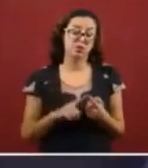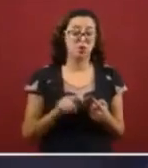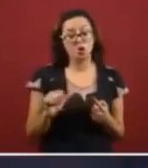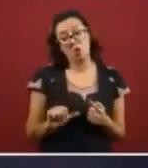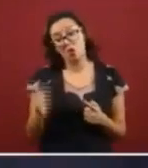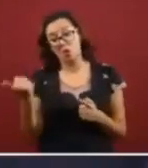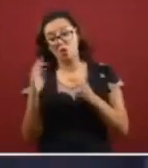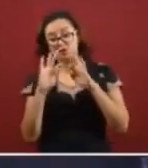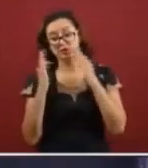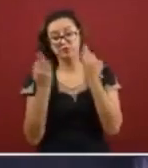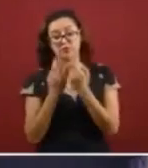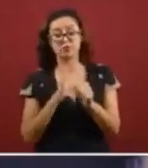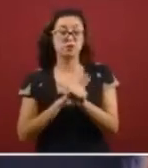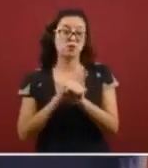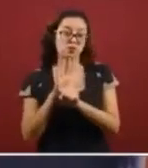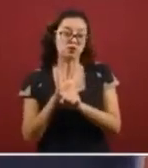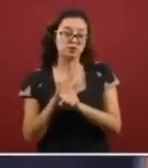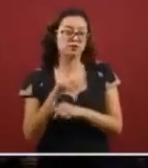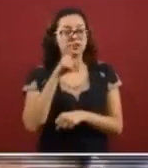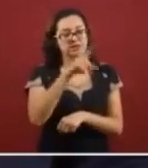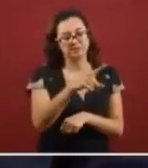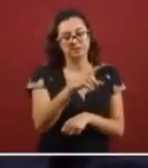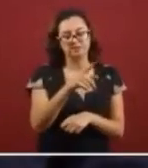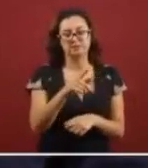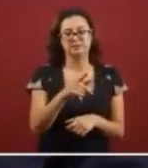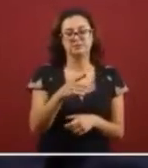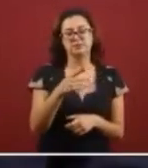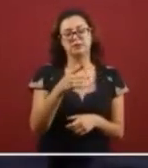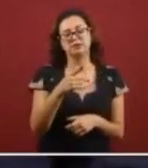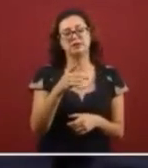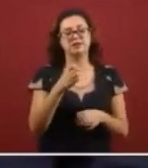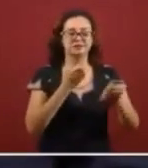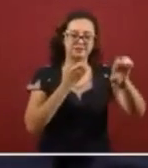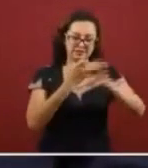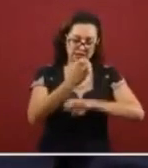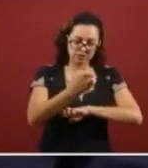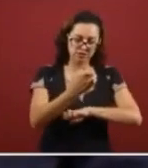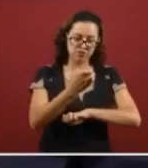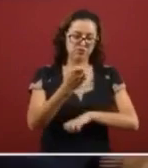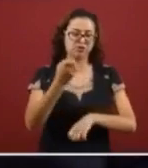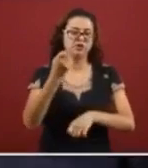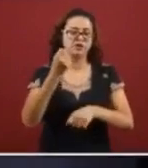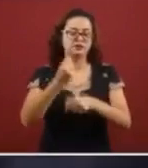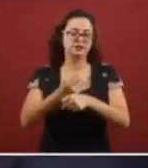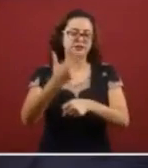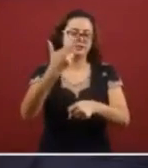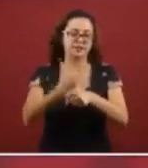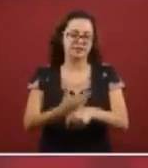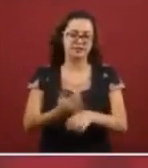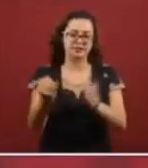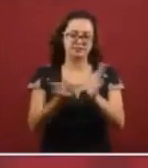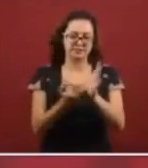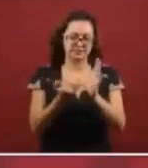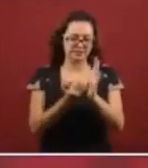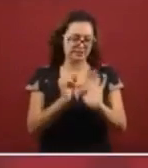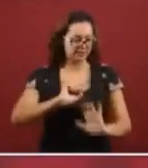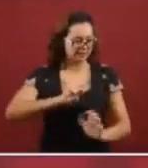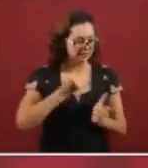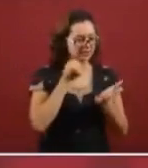other way would be to send it to the Secretary of Finance for each state. And from there,